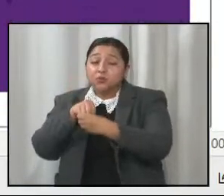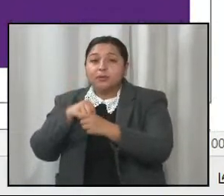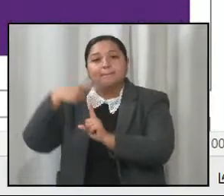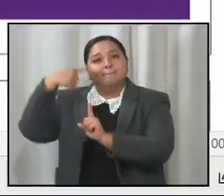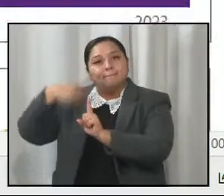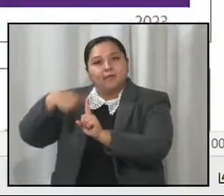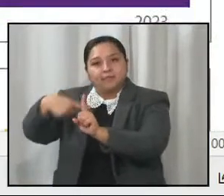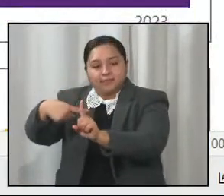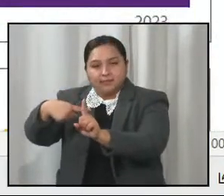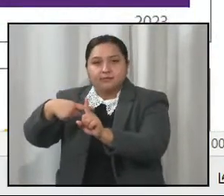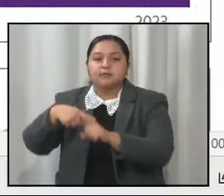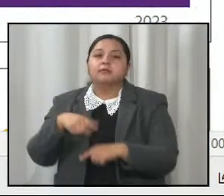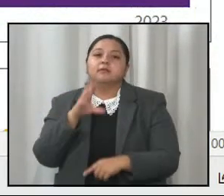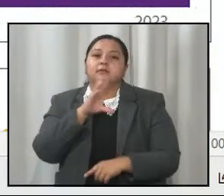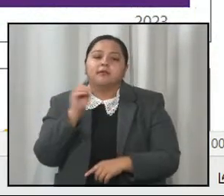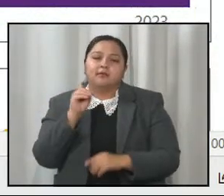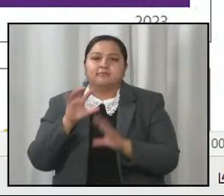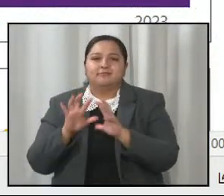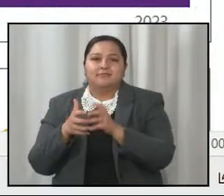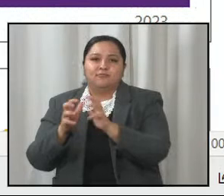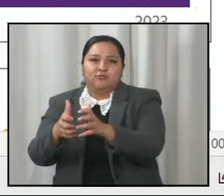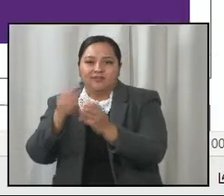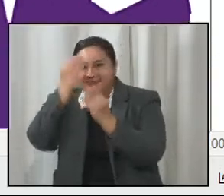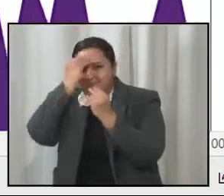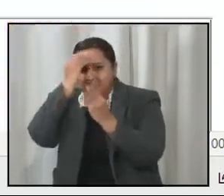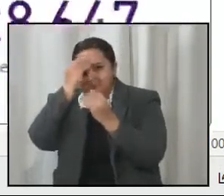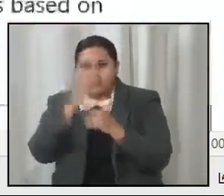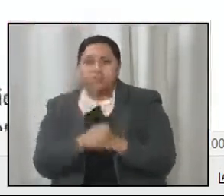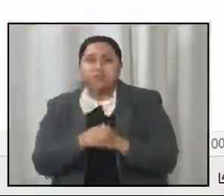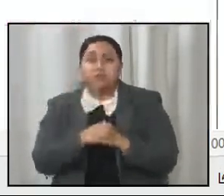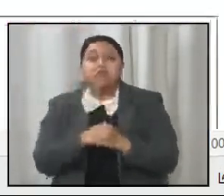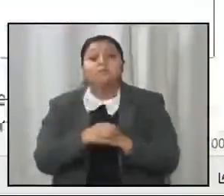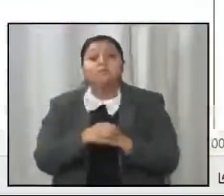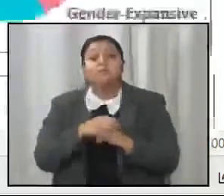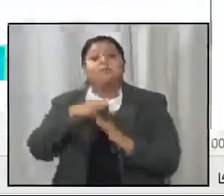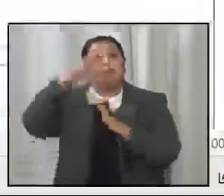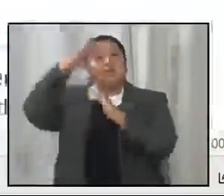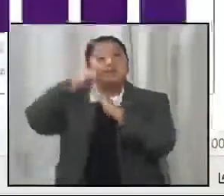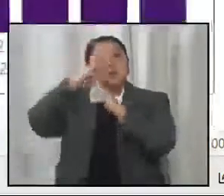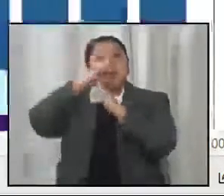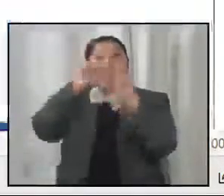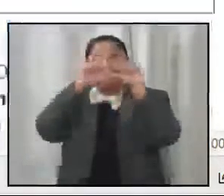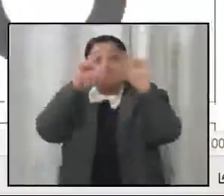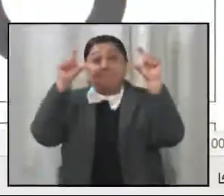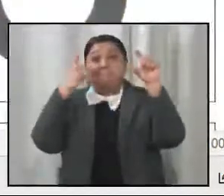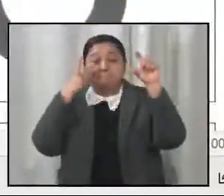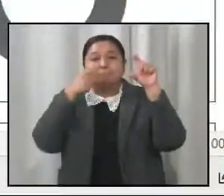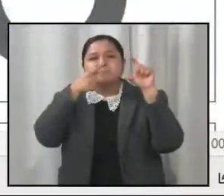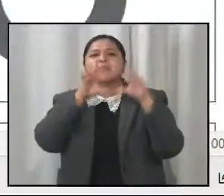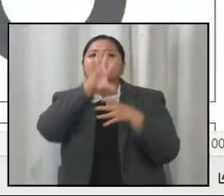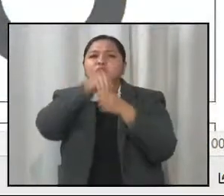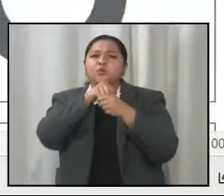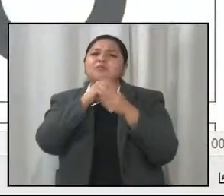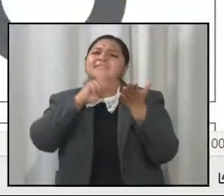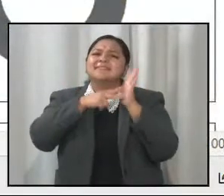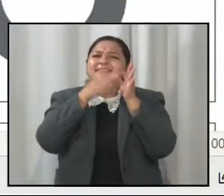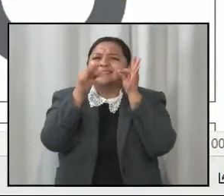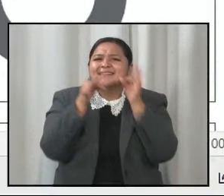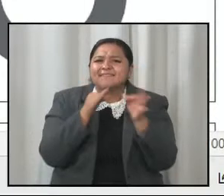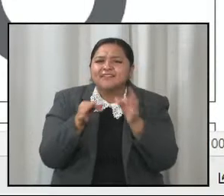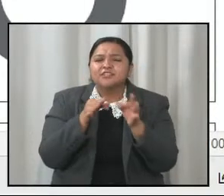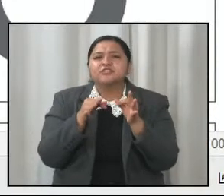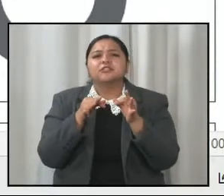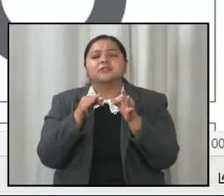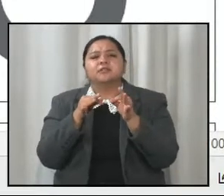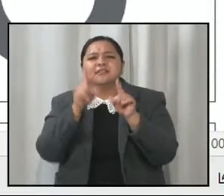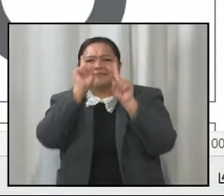demographic data. Definitions and calculations are available at the top of the dashboard to help the community better